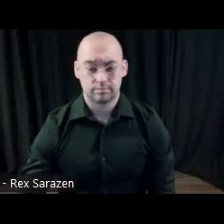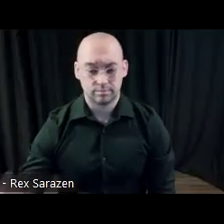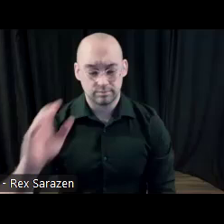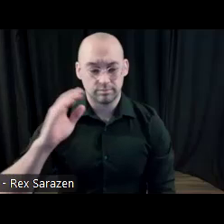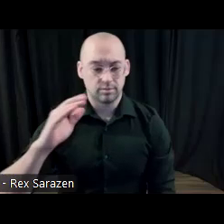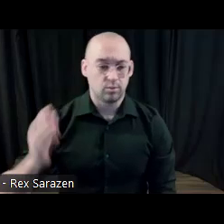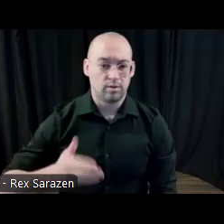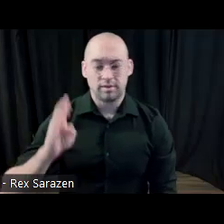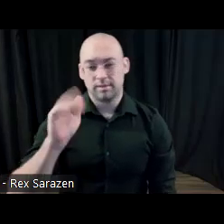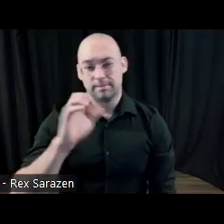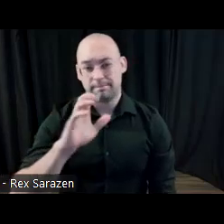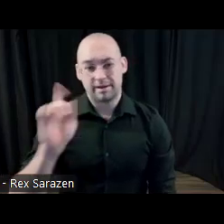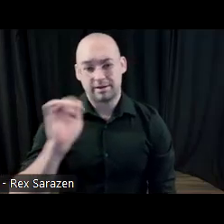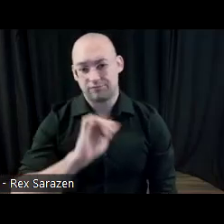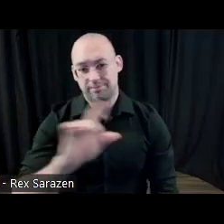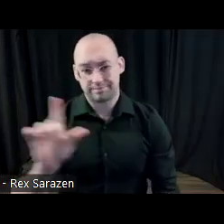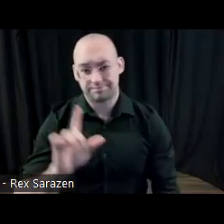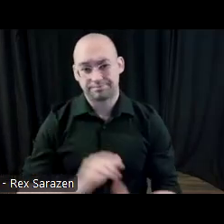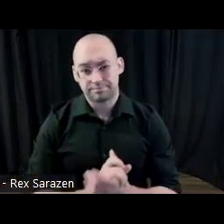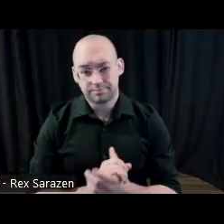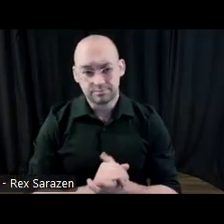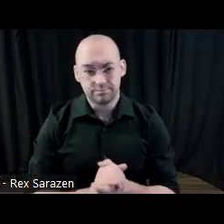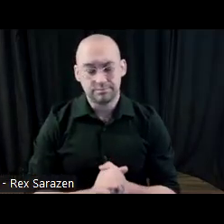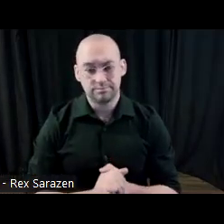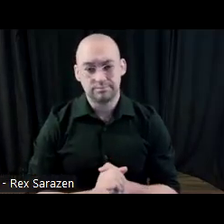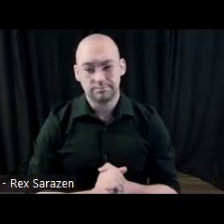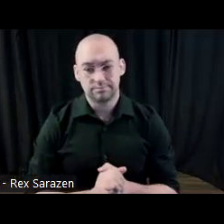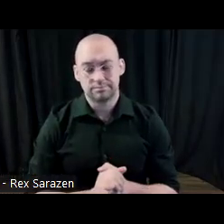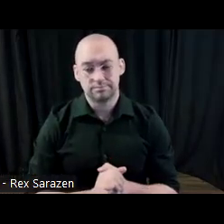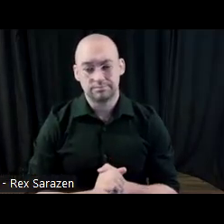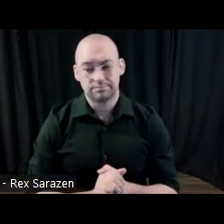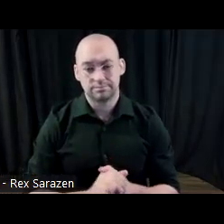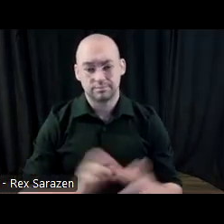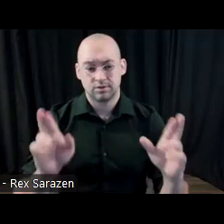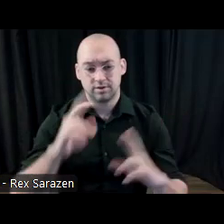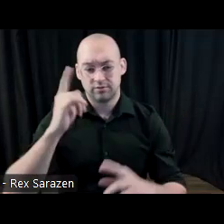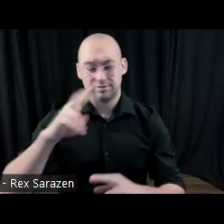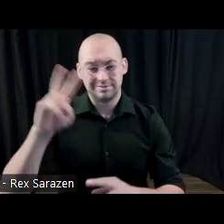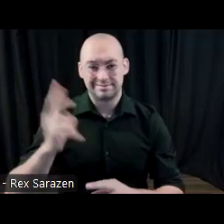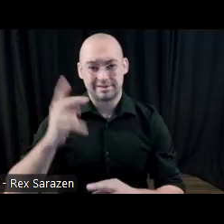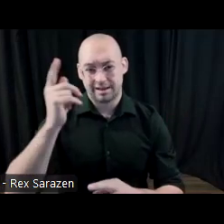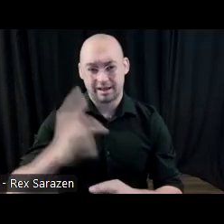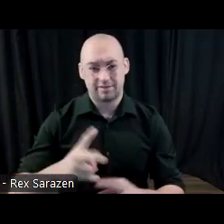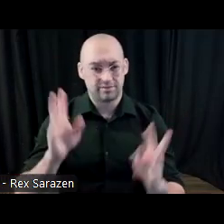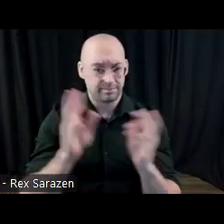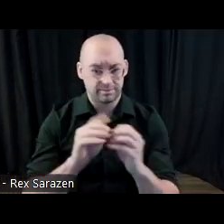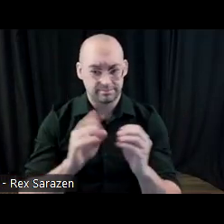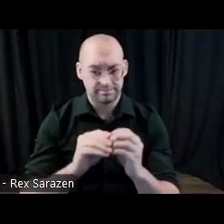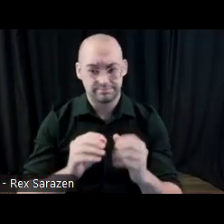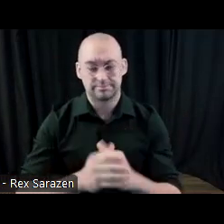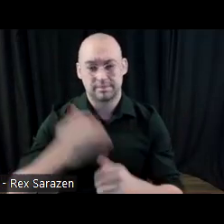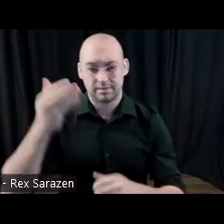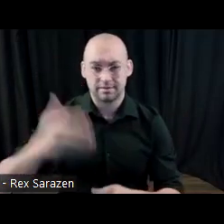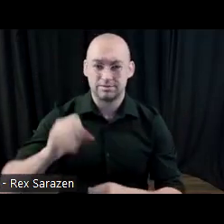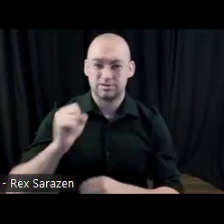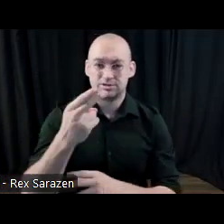Welcome back, everyone. We're getting ready for the second half of our meeting. This is Sherry Burns. I'm